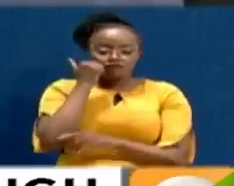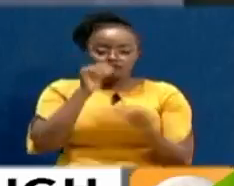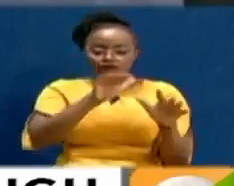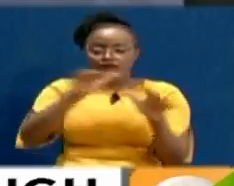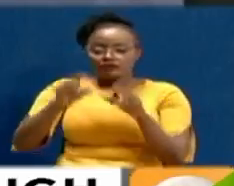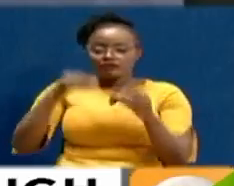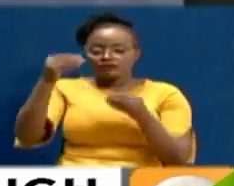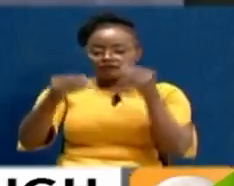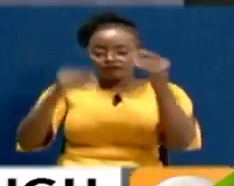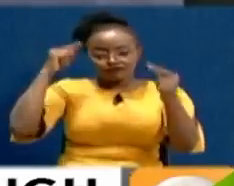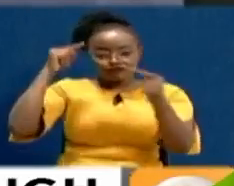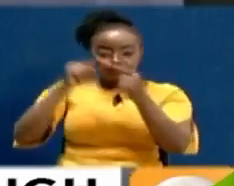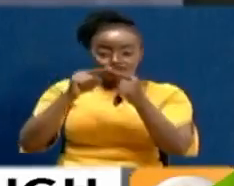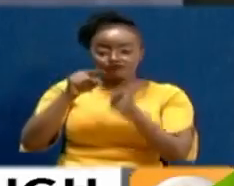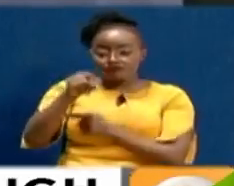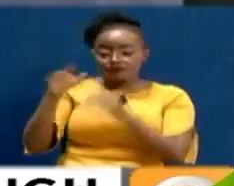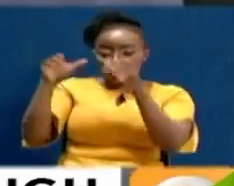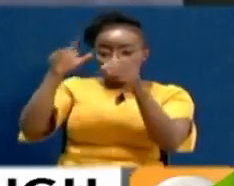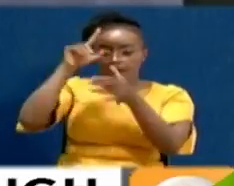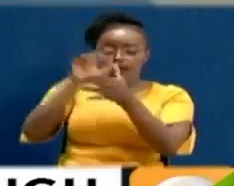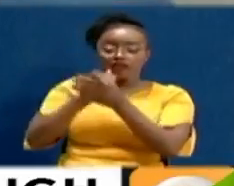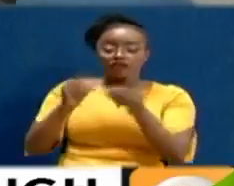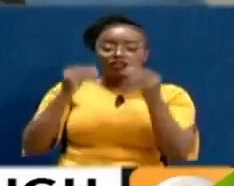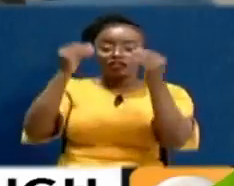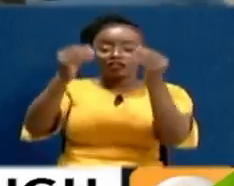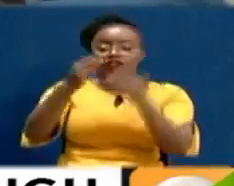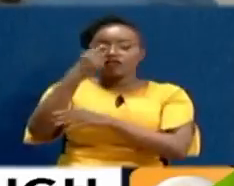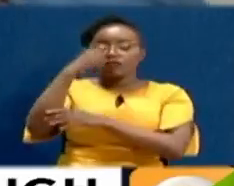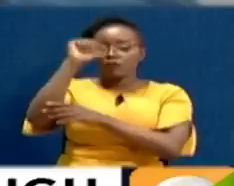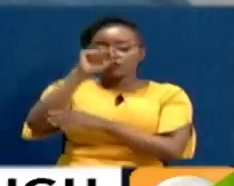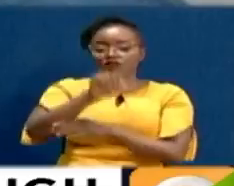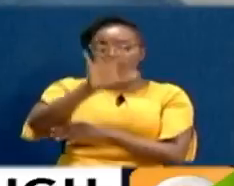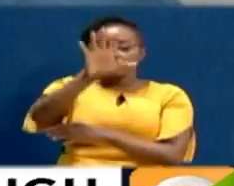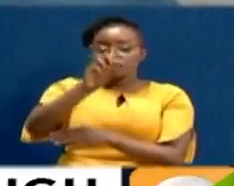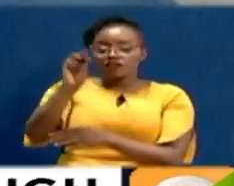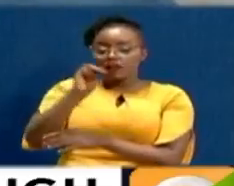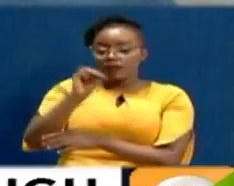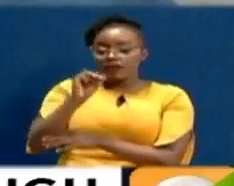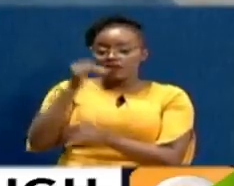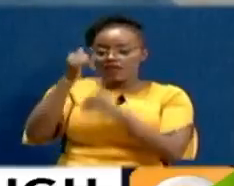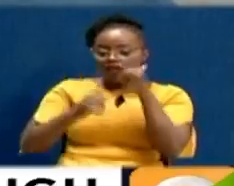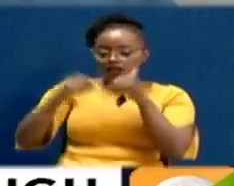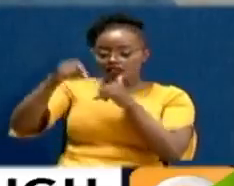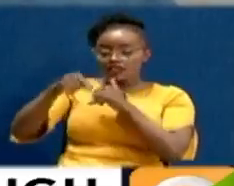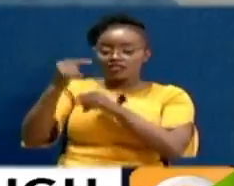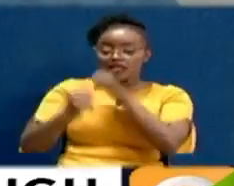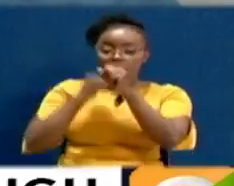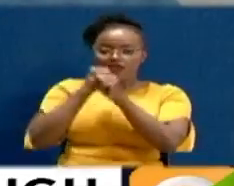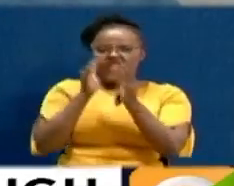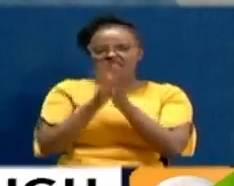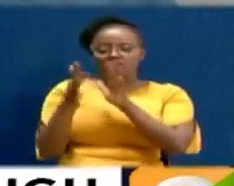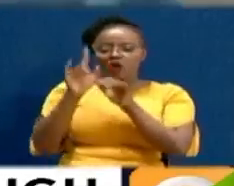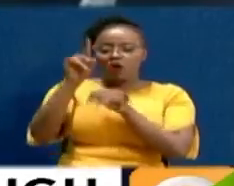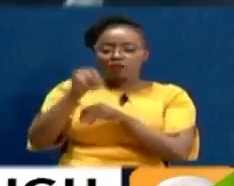of a distribution target, Pfizer believes that it will be able to supply 50 million doses by the end of this year and